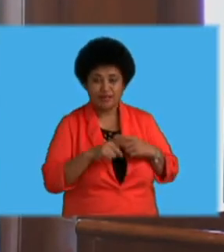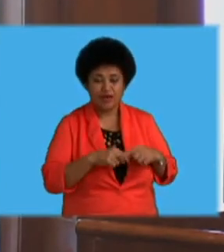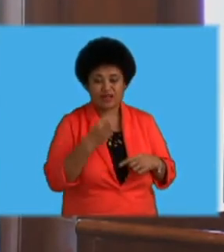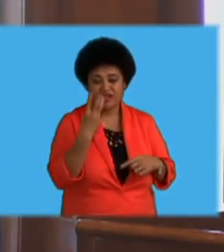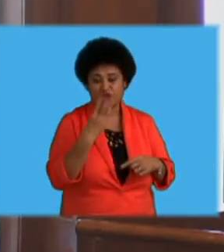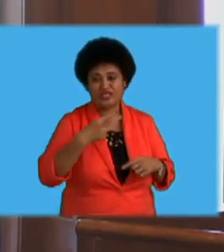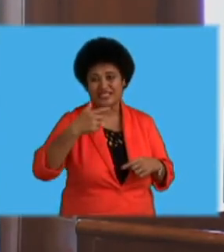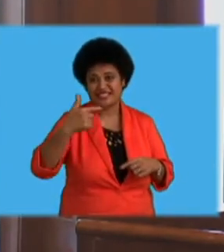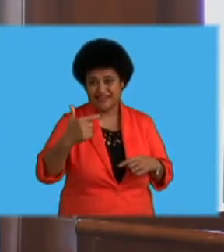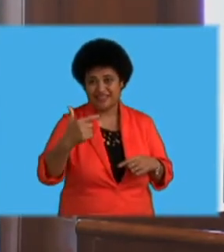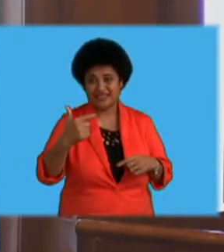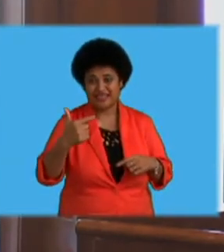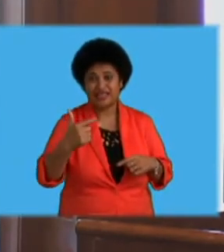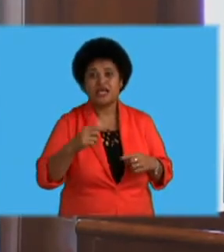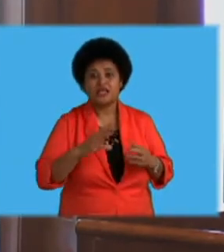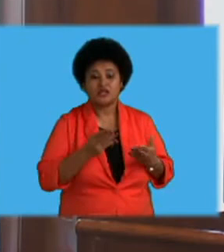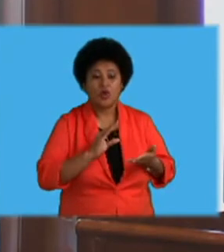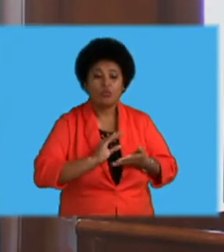total payout was